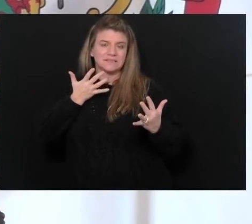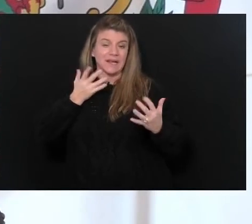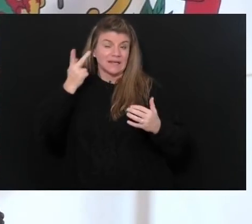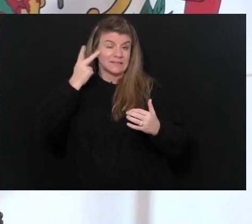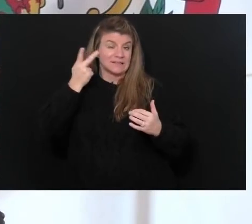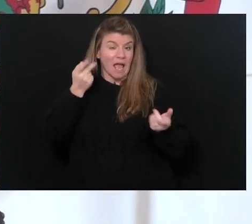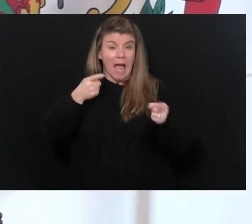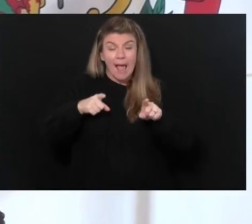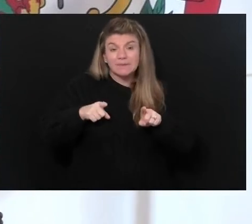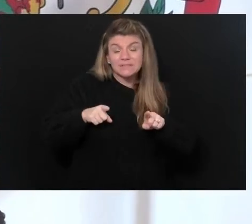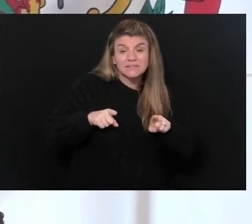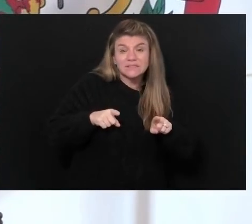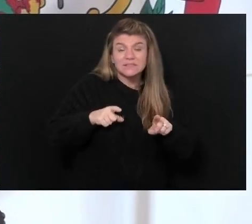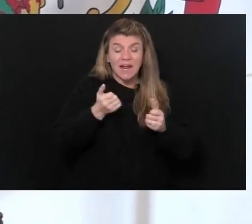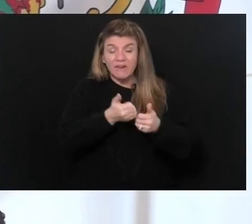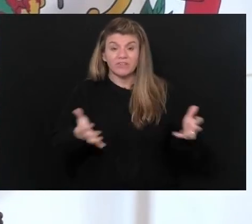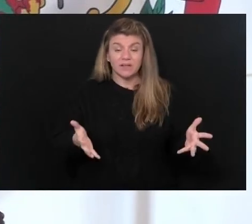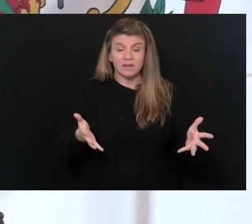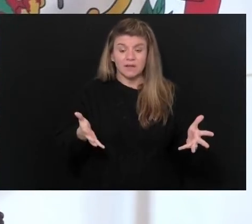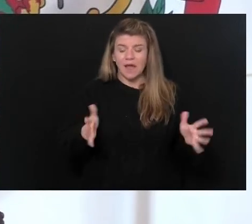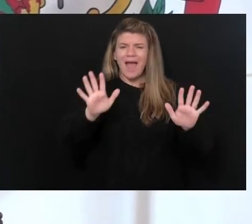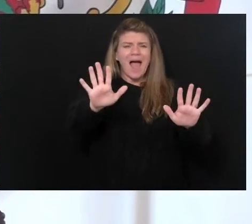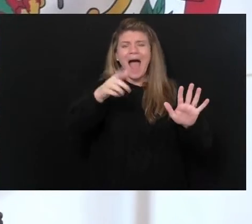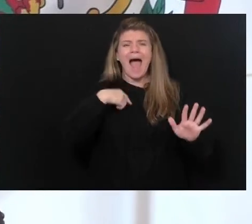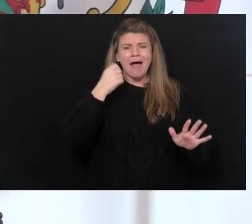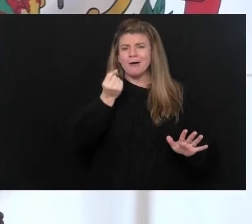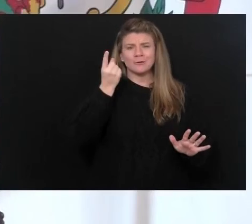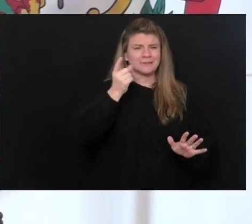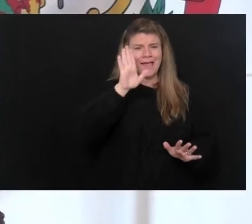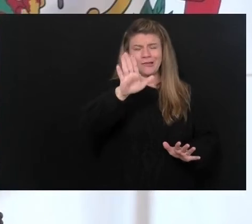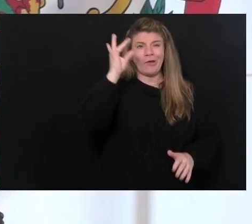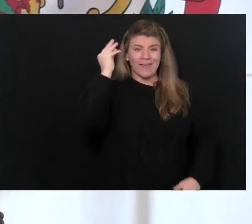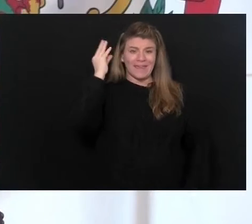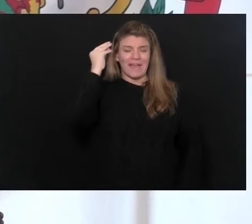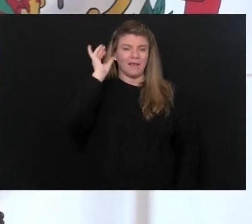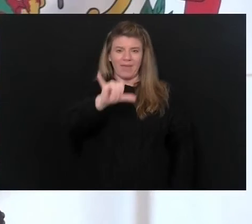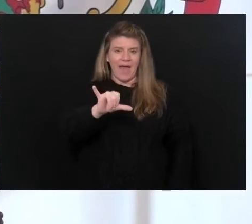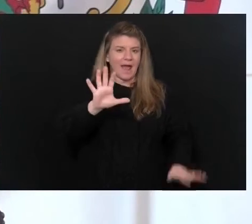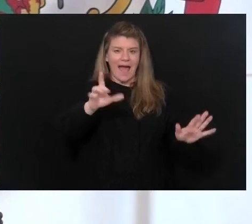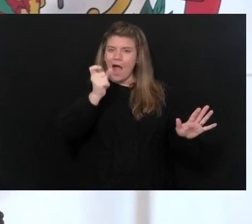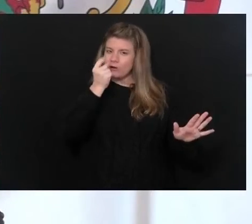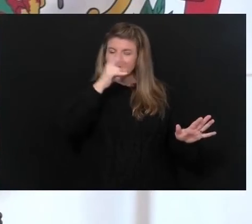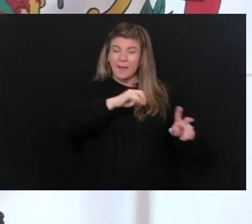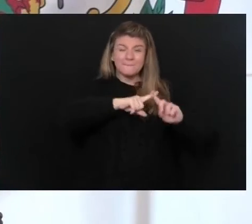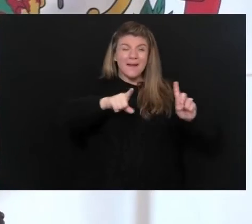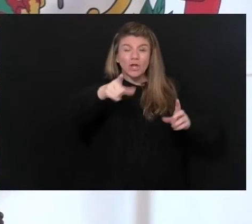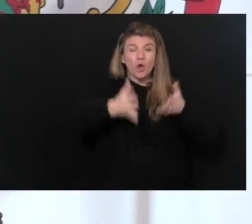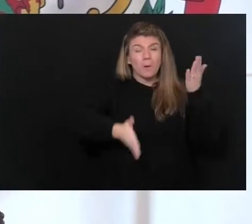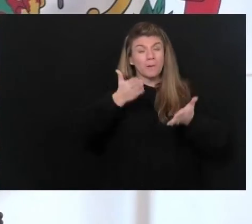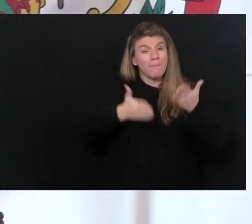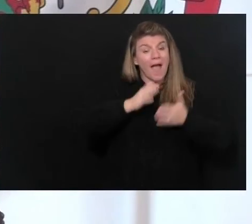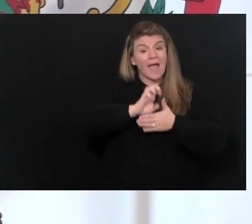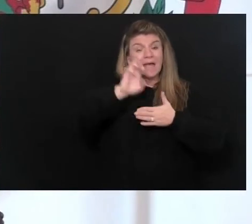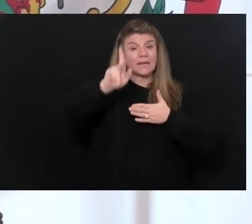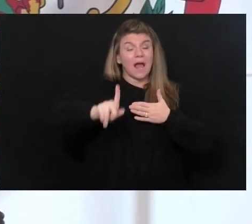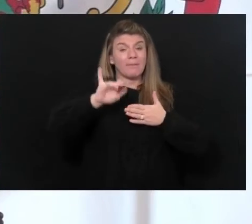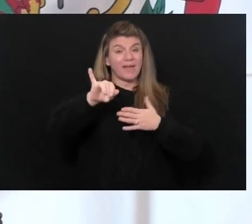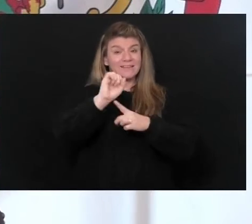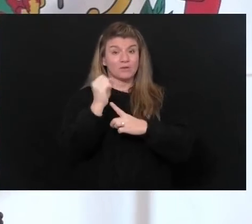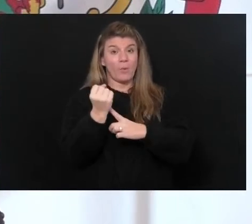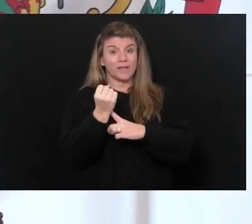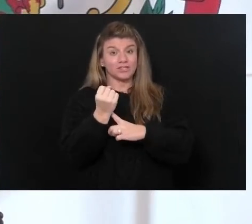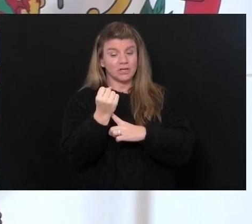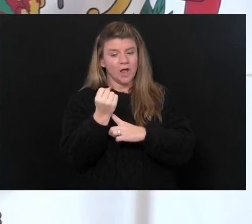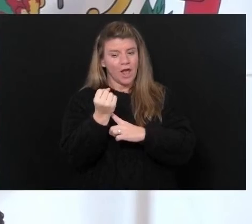how everything goes and everything, and I see the logic behind all that and everything, but you may end up in a situation to